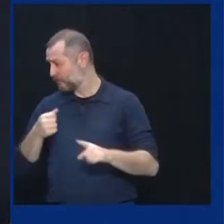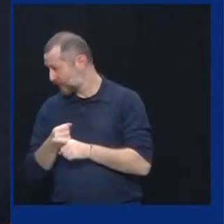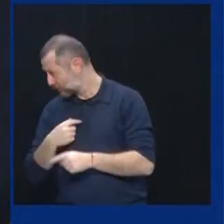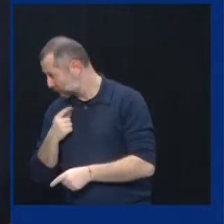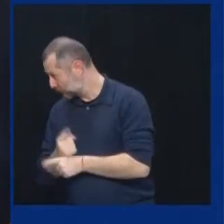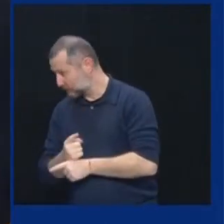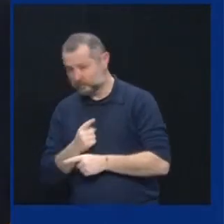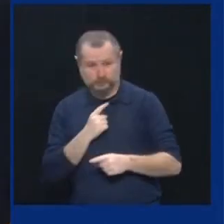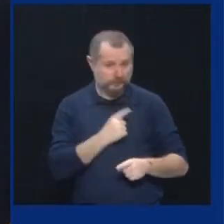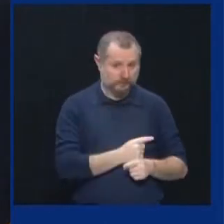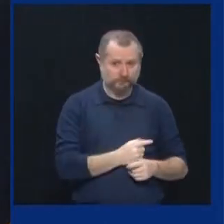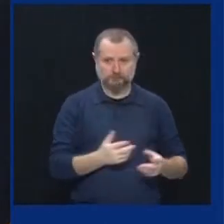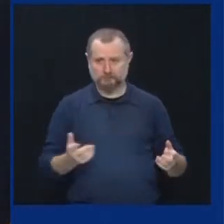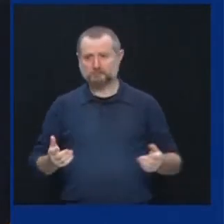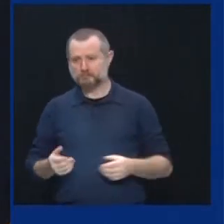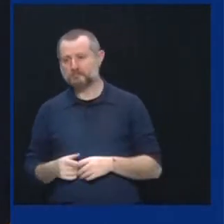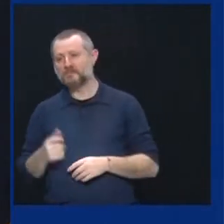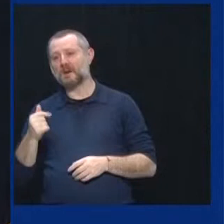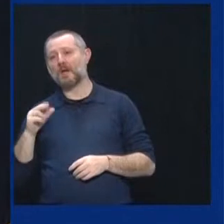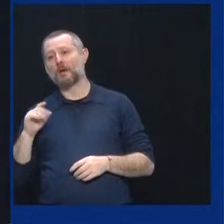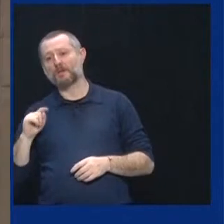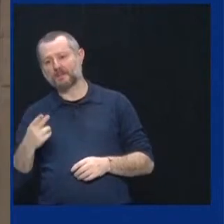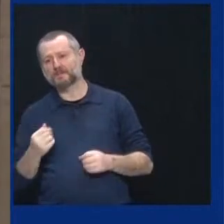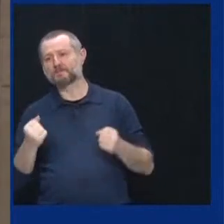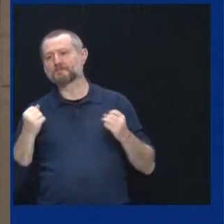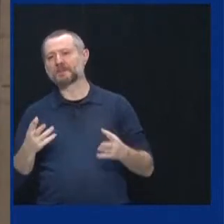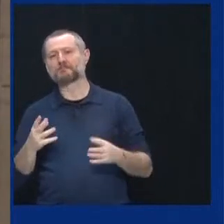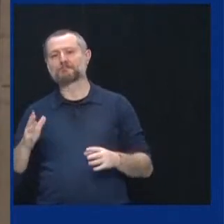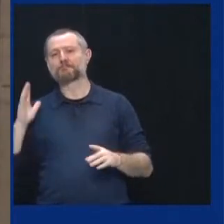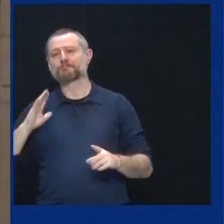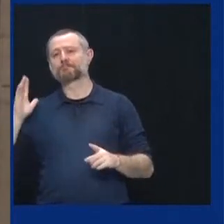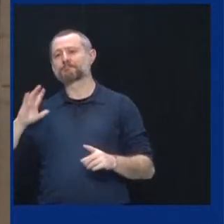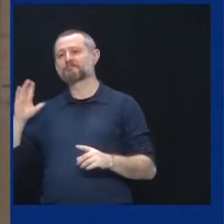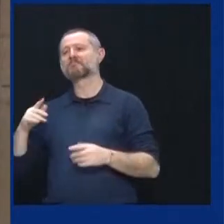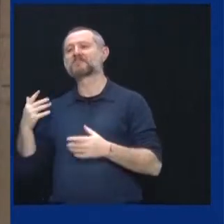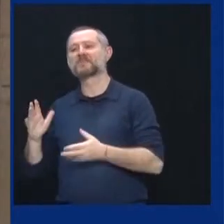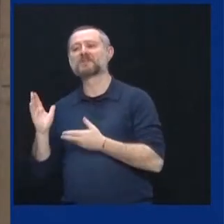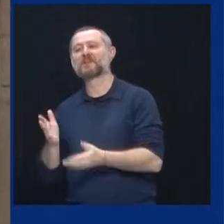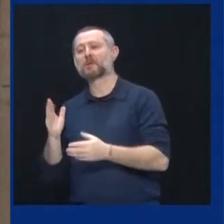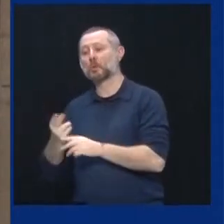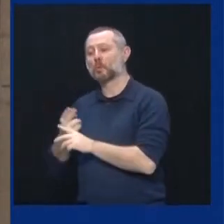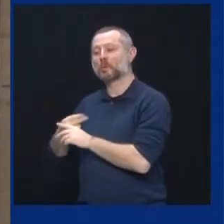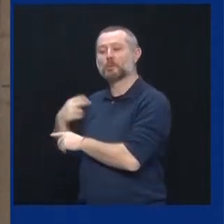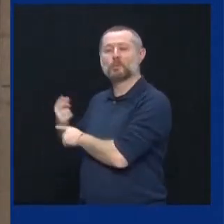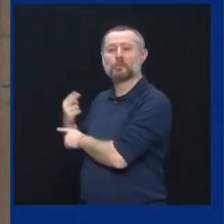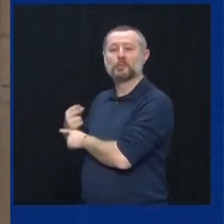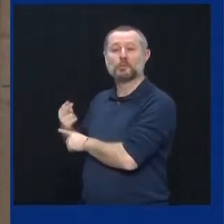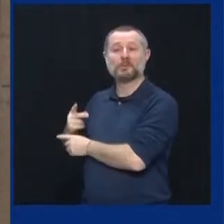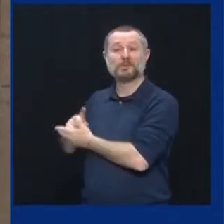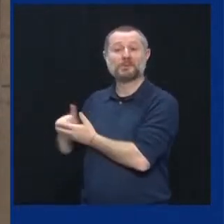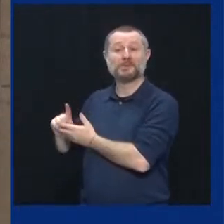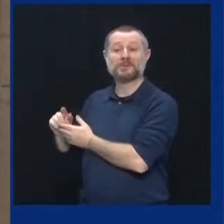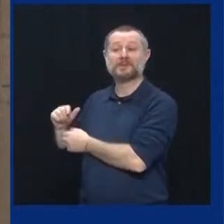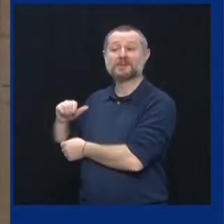a lot of these sites are still using the weeks 1 through 9 allocation, and the weeks 10 allocations are the ones that have been